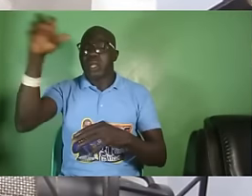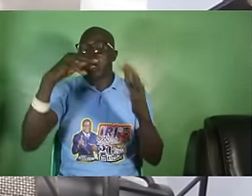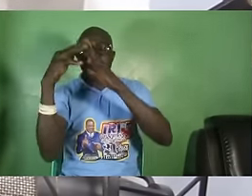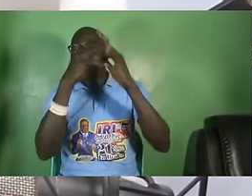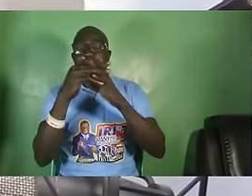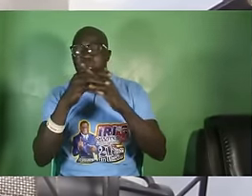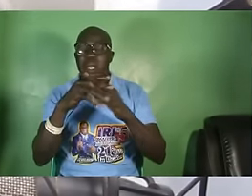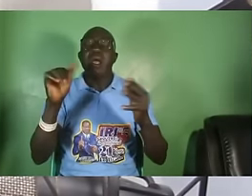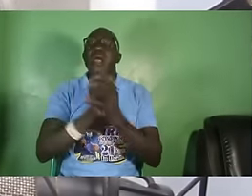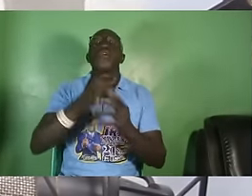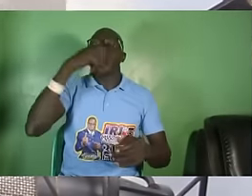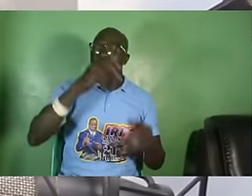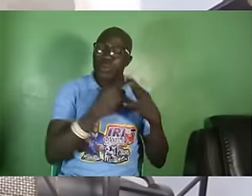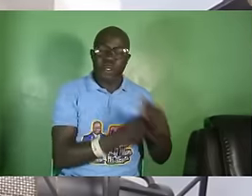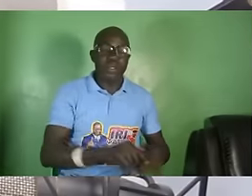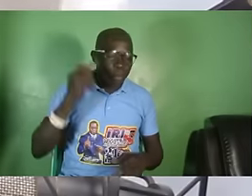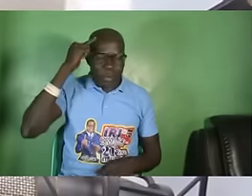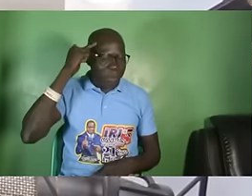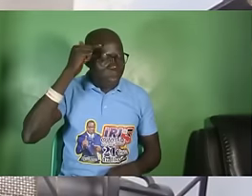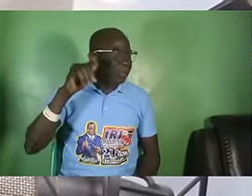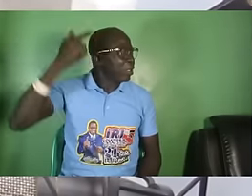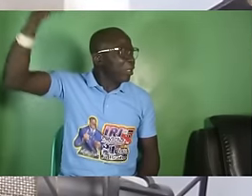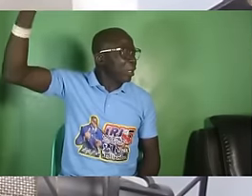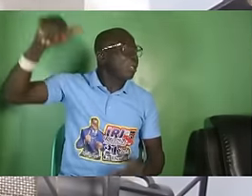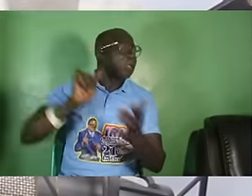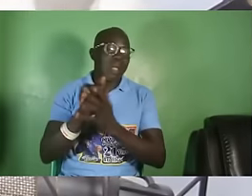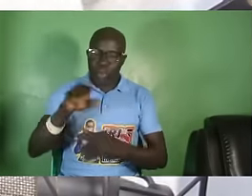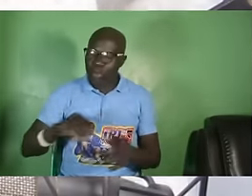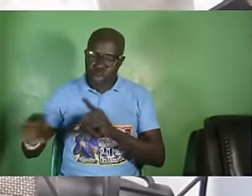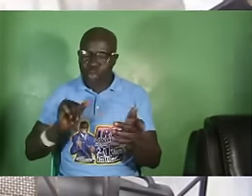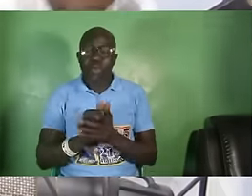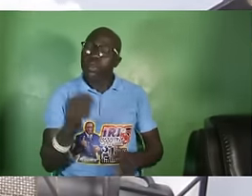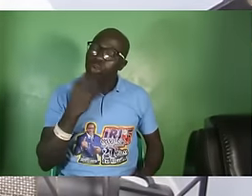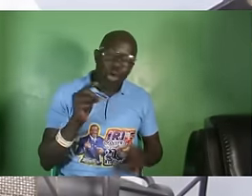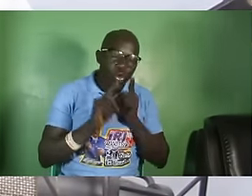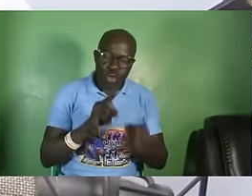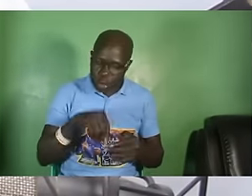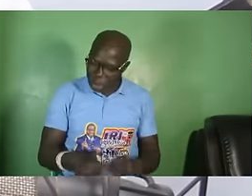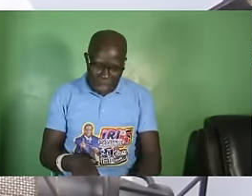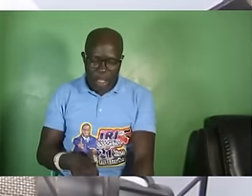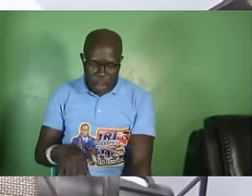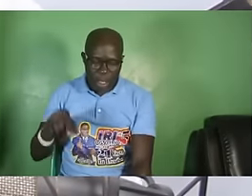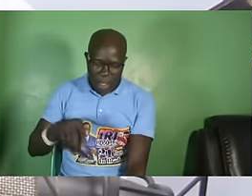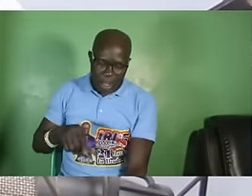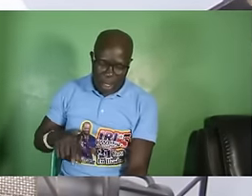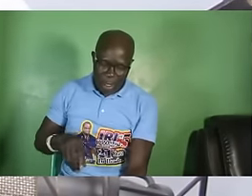car. You want to buy a new car. You want to buy a new car. You want to buy a new car. You want to buy a new car. Turn to the head. You want to buy a